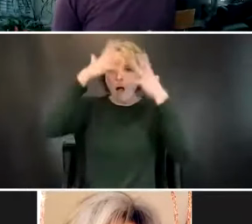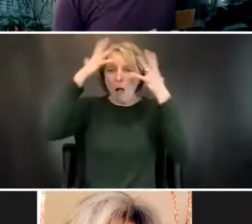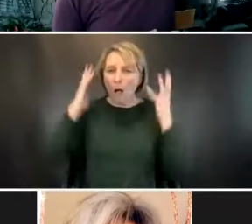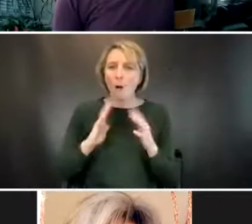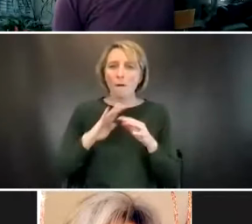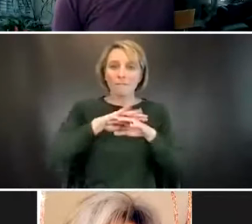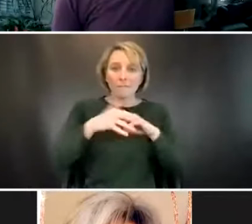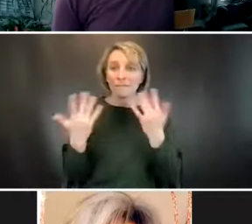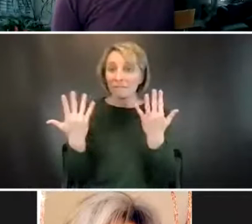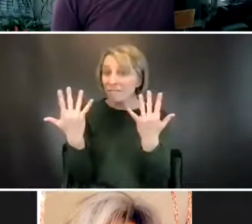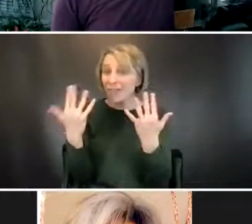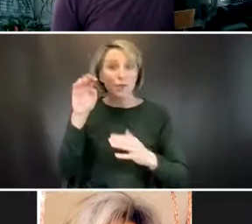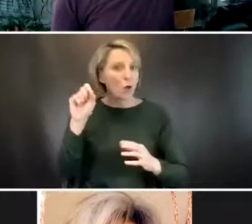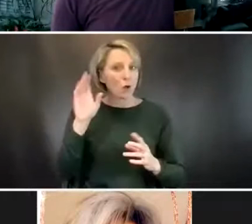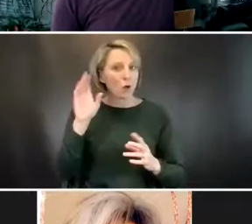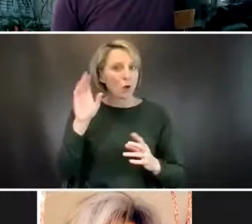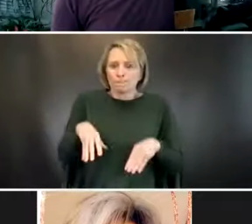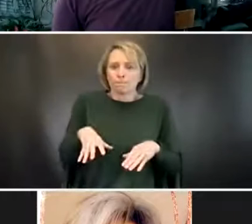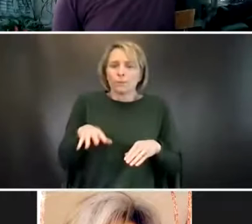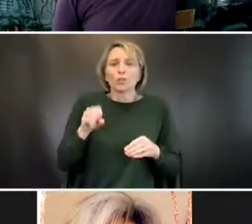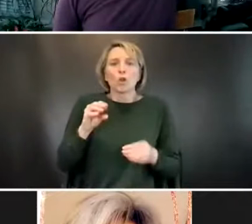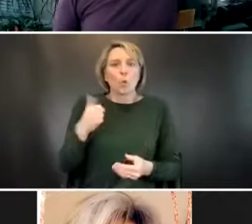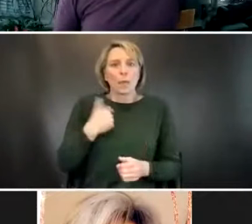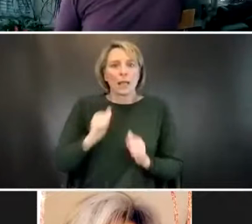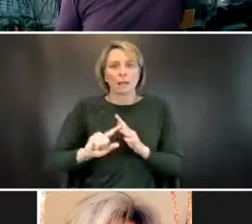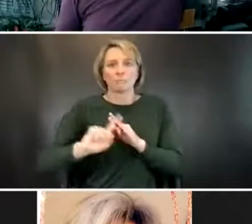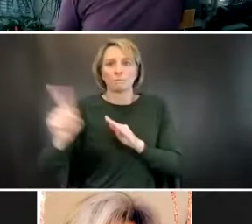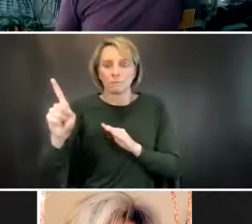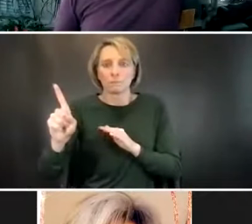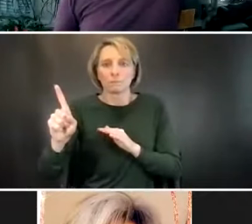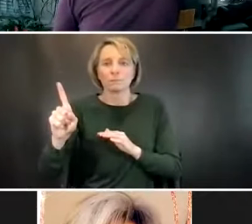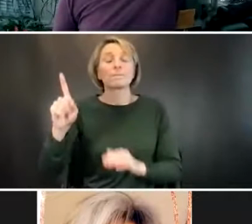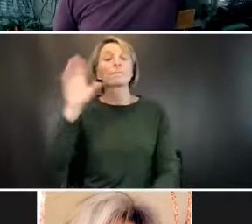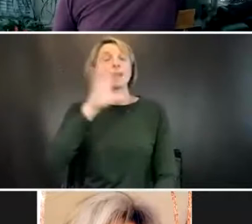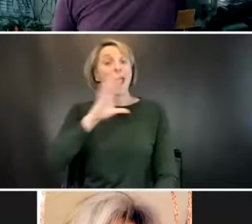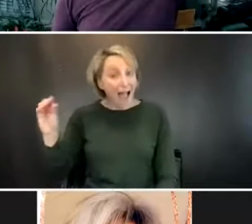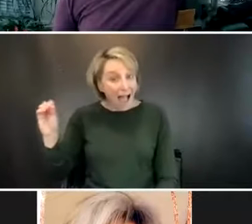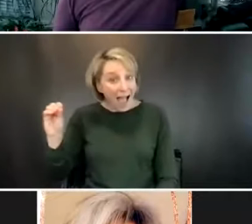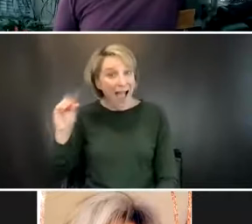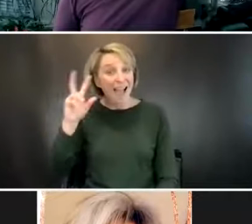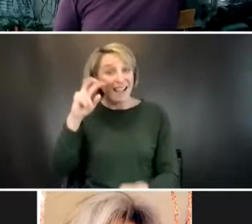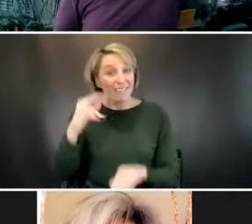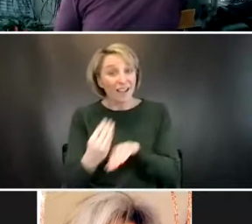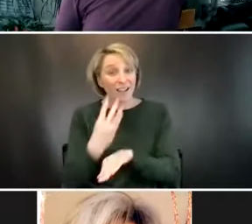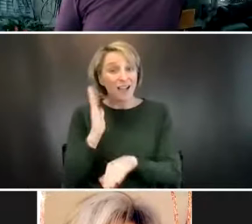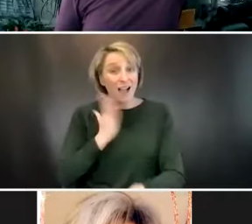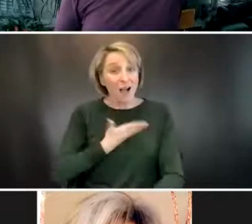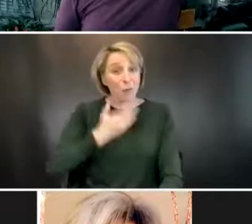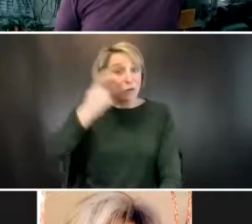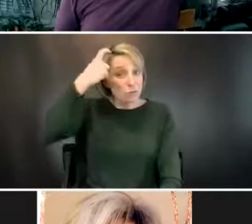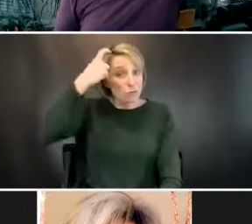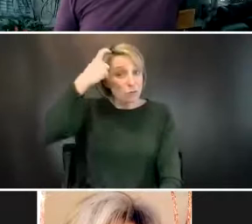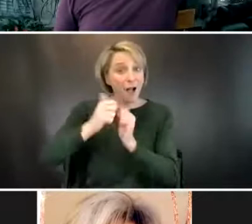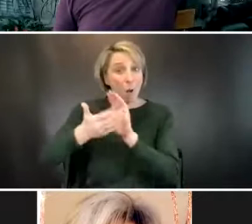Cognitively, we're going to move from the prefrontal cortex to the back of the brain into the more,